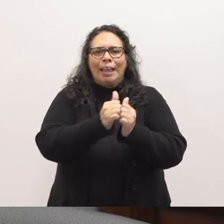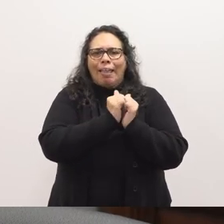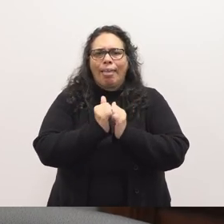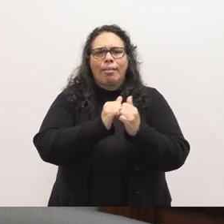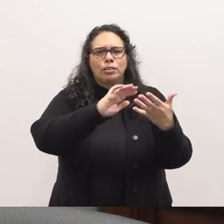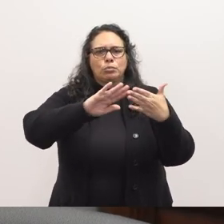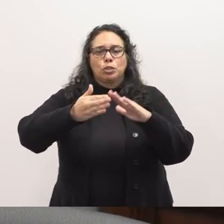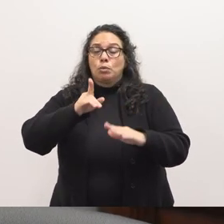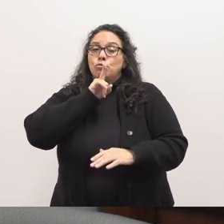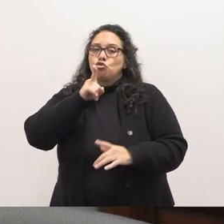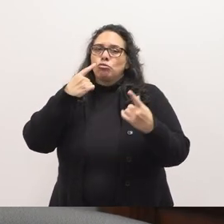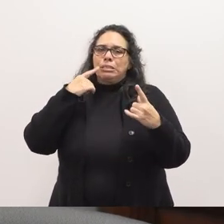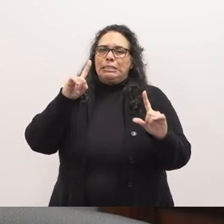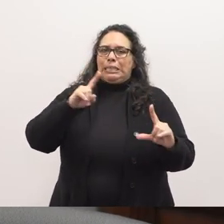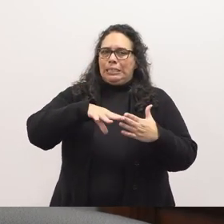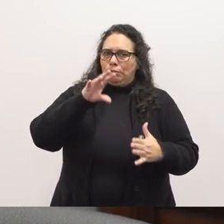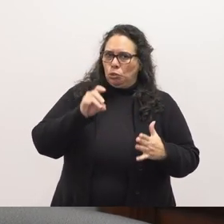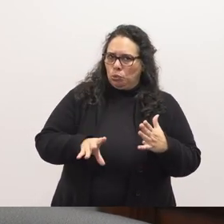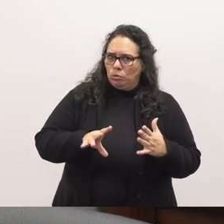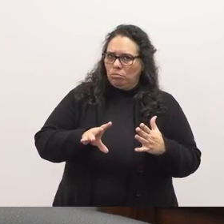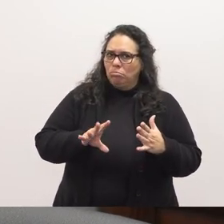our students. And then lastly,